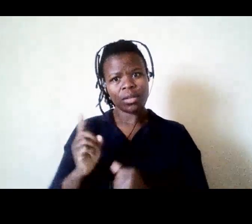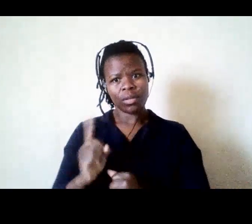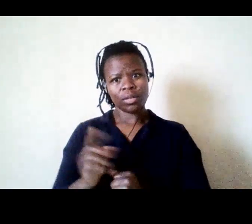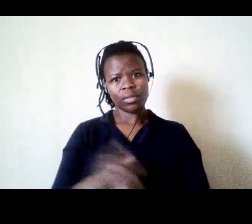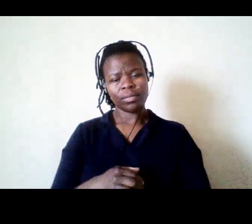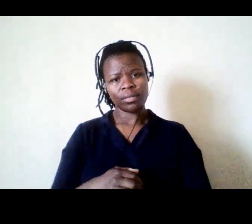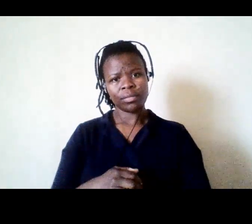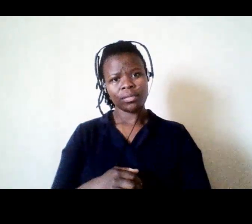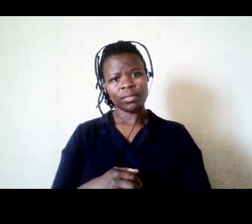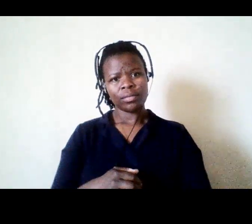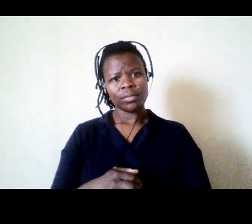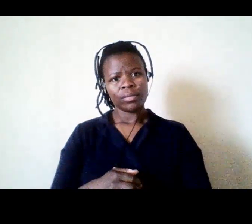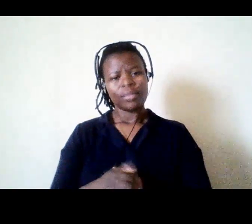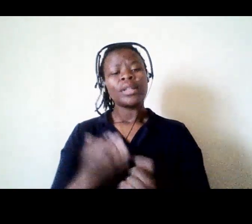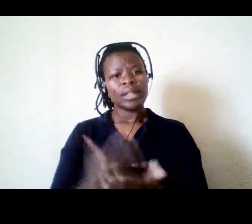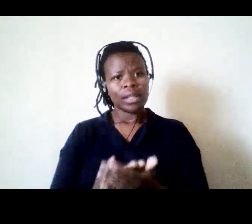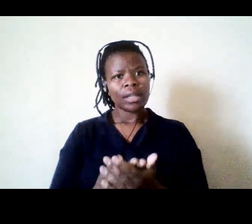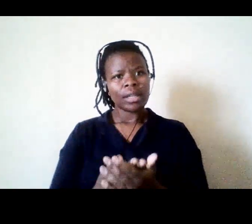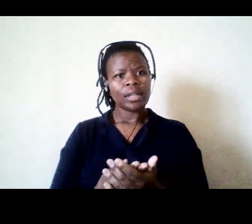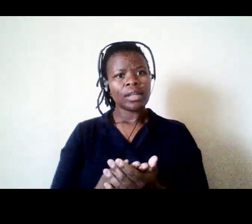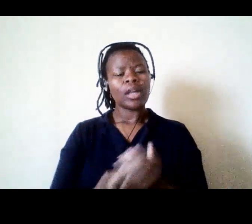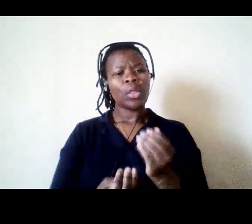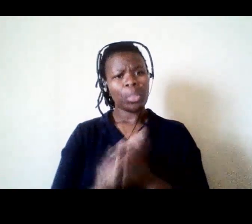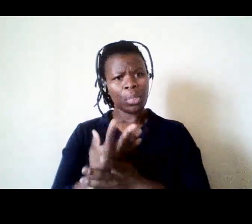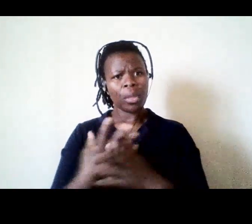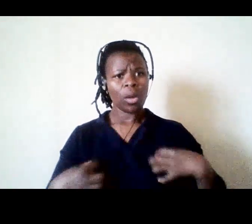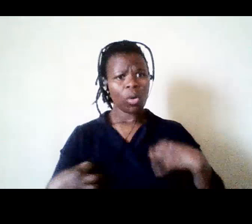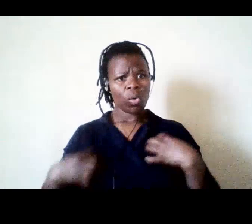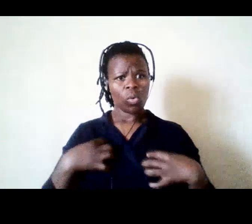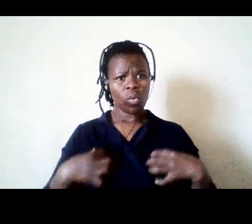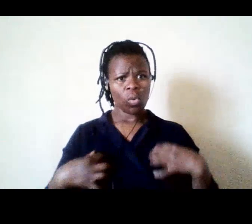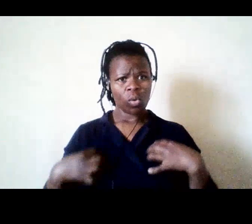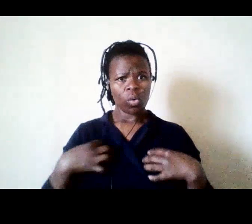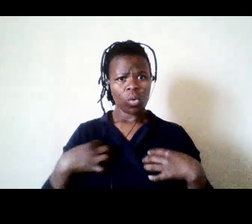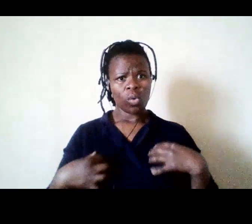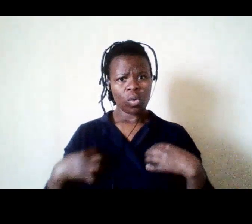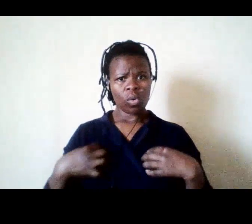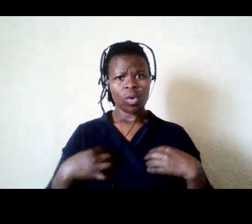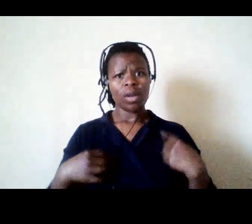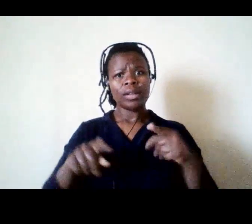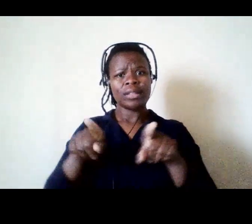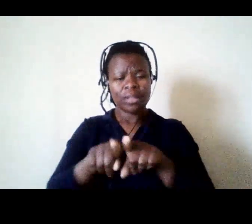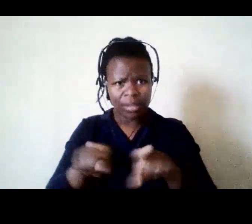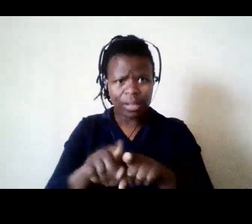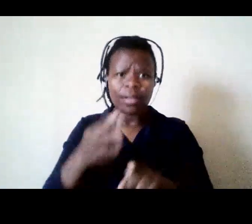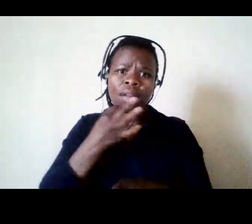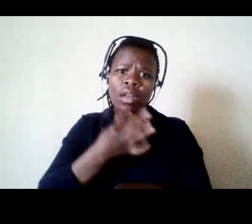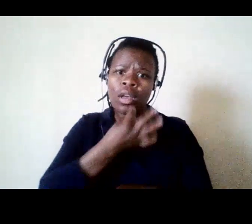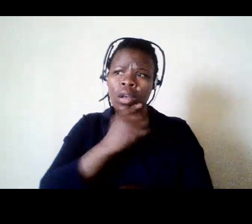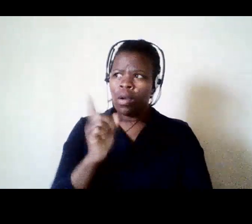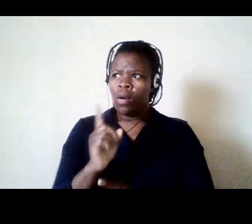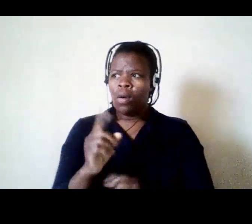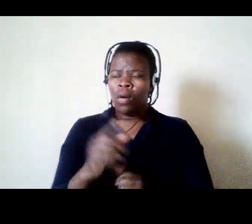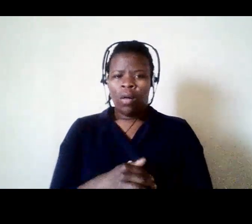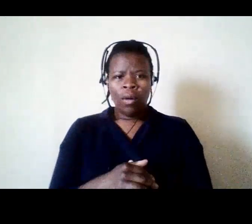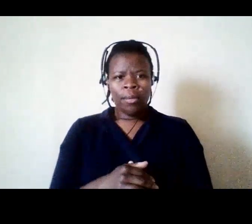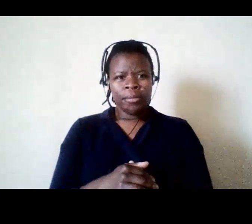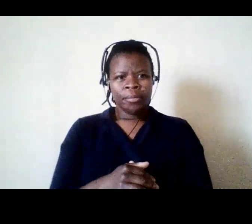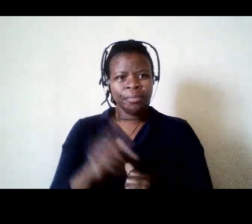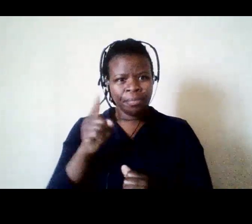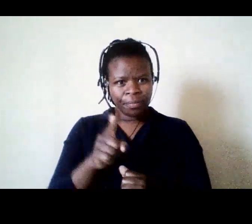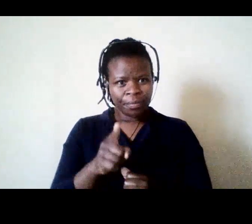to raise such concerns, they just said the hospital is full, So unfortunately, they